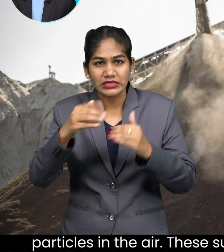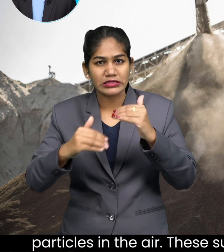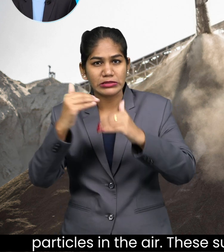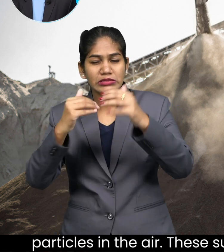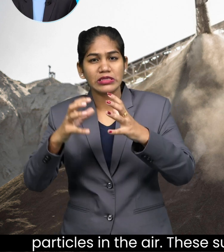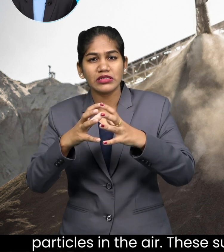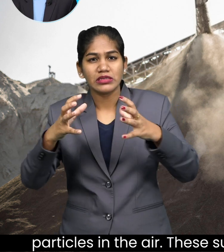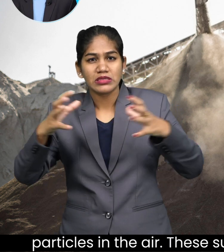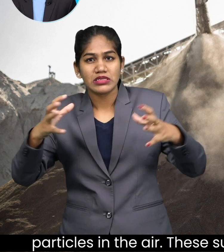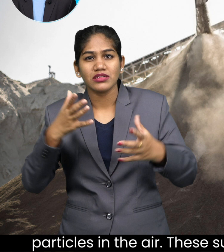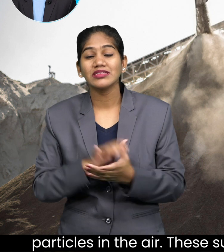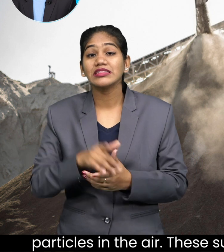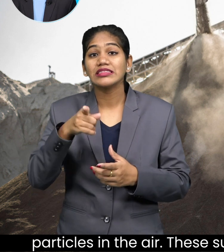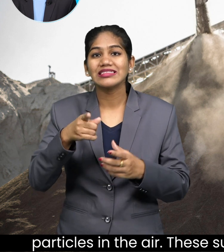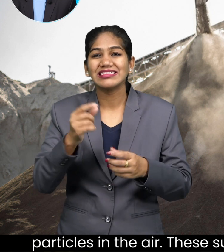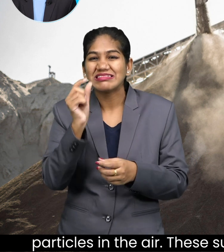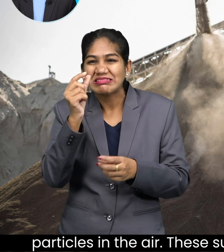suspended particles in the air.